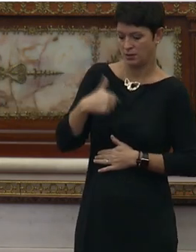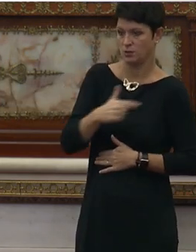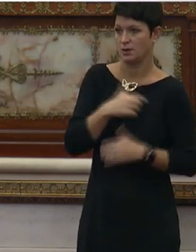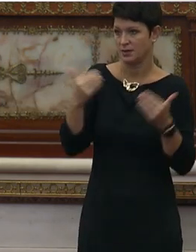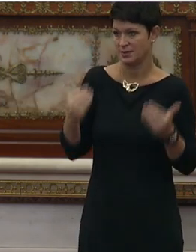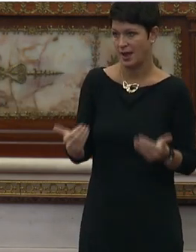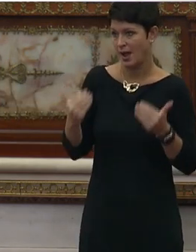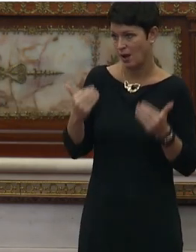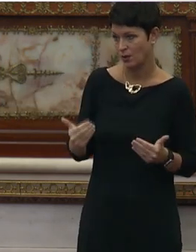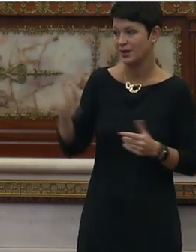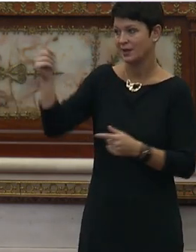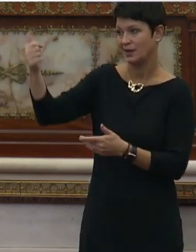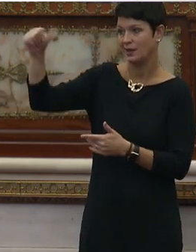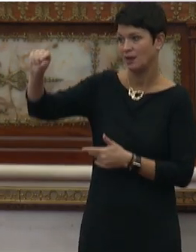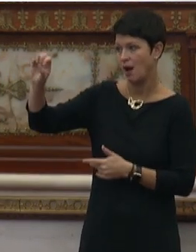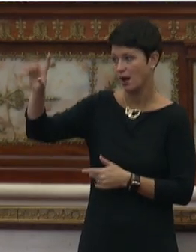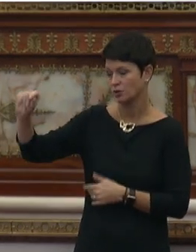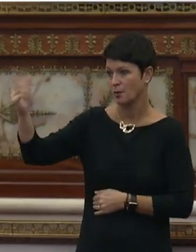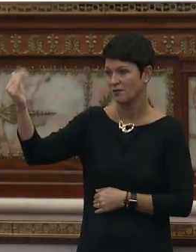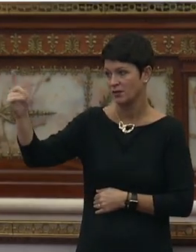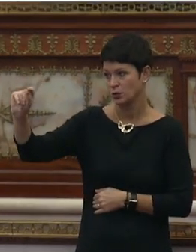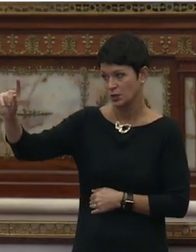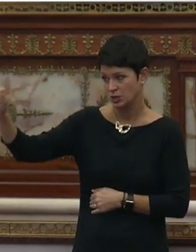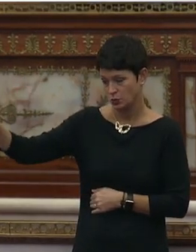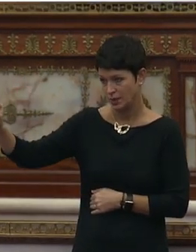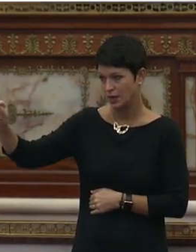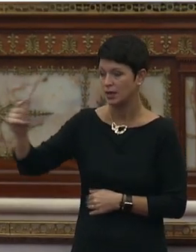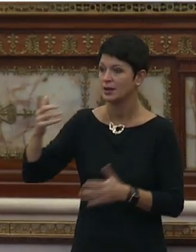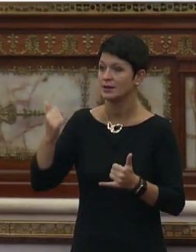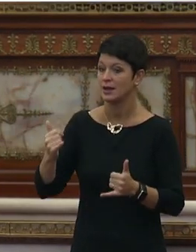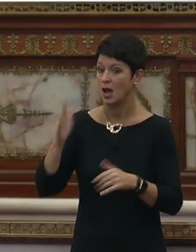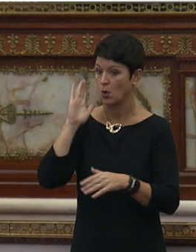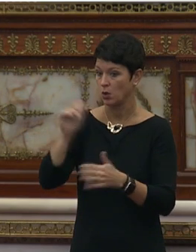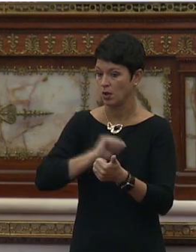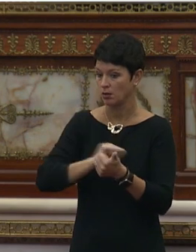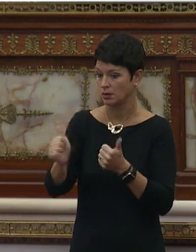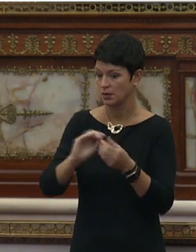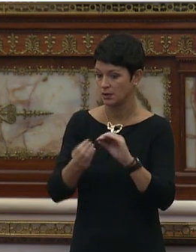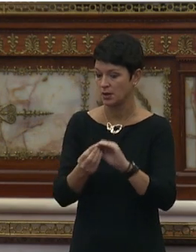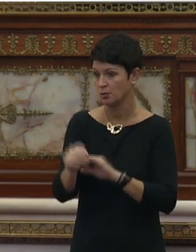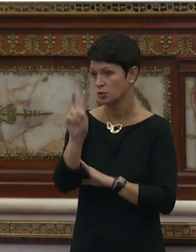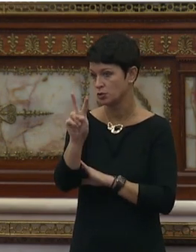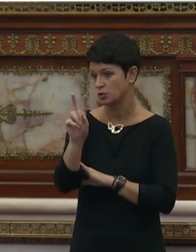on October 15, 2020. The question now is, shall the bill number